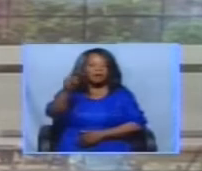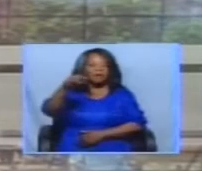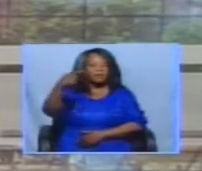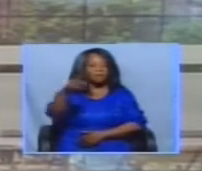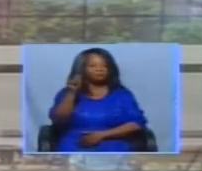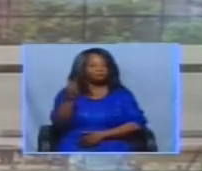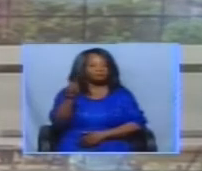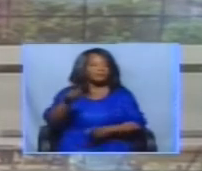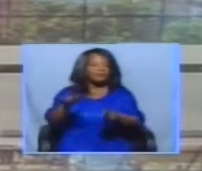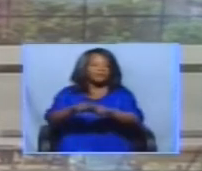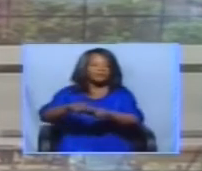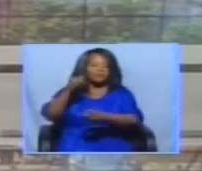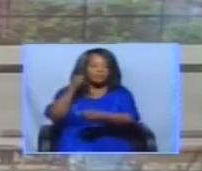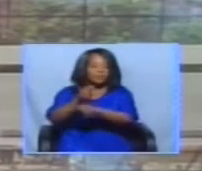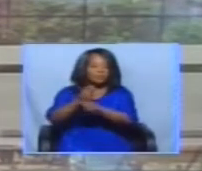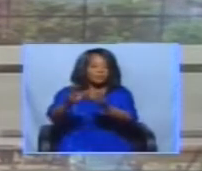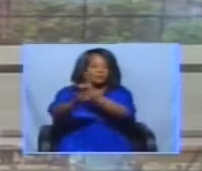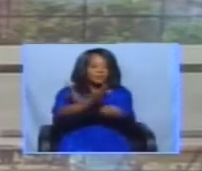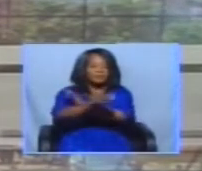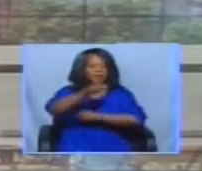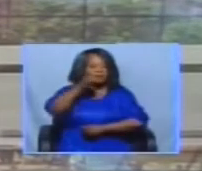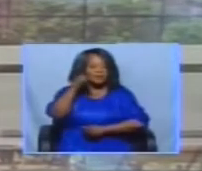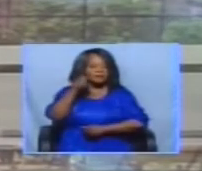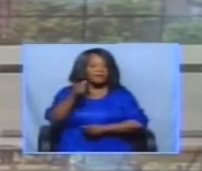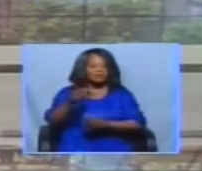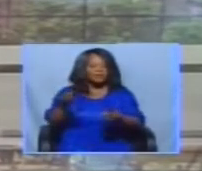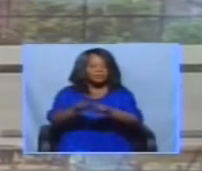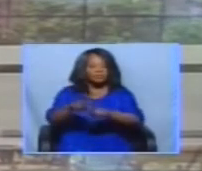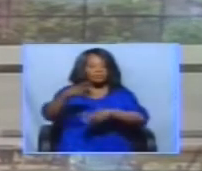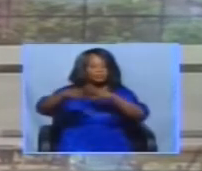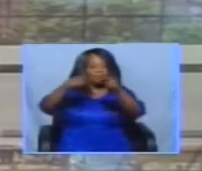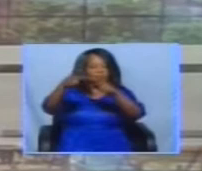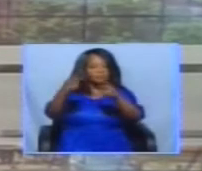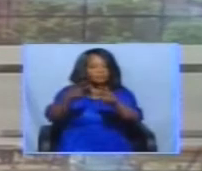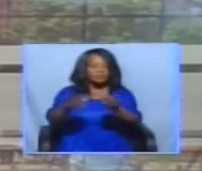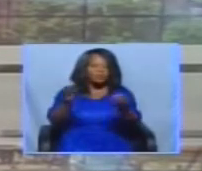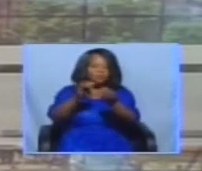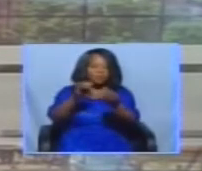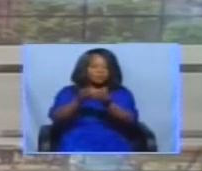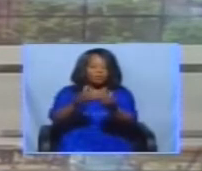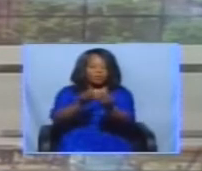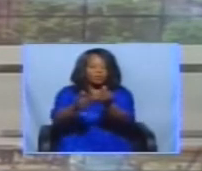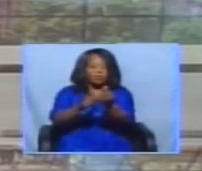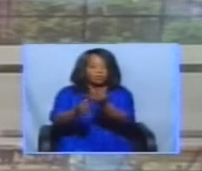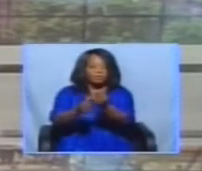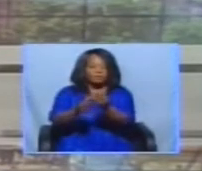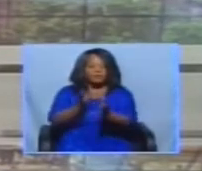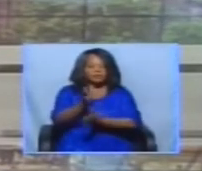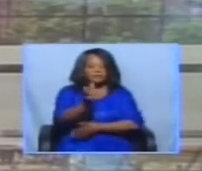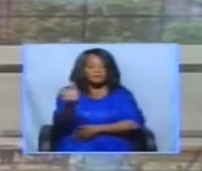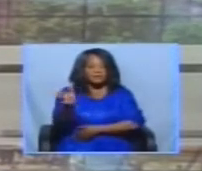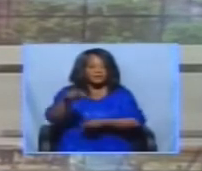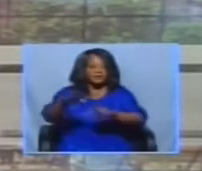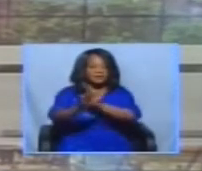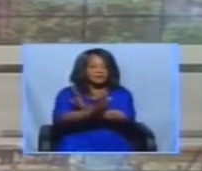China will collaborate with Zambia's agriculture sector players to promote crop diversification among farmers in the country. He says